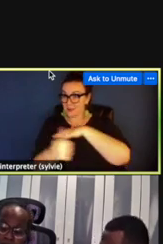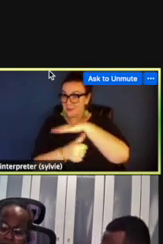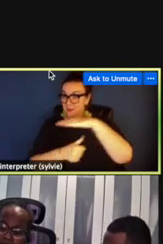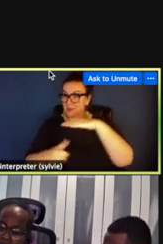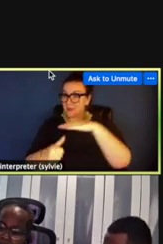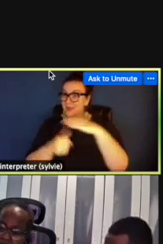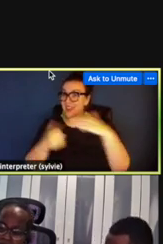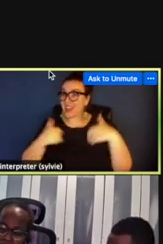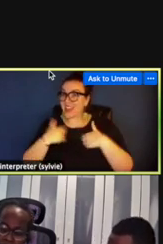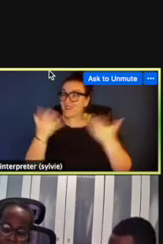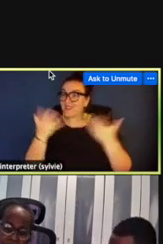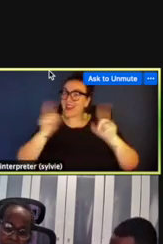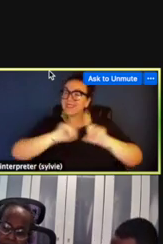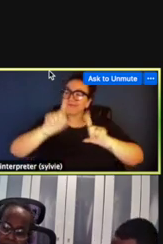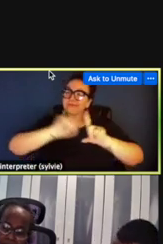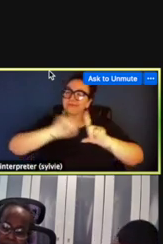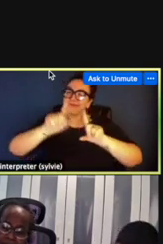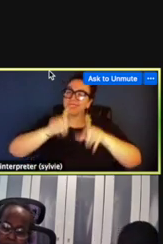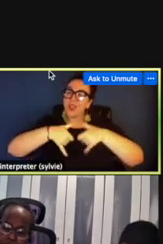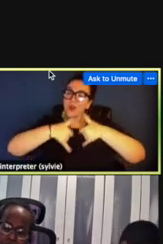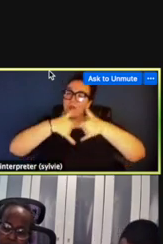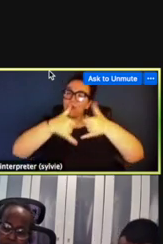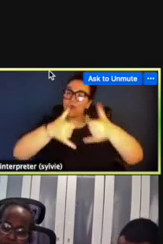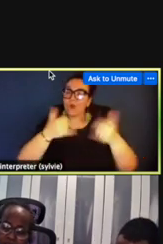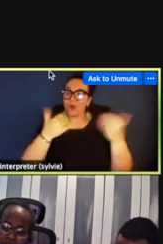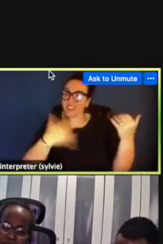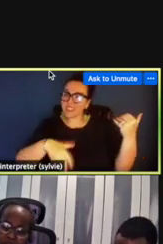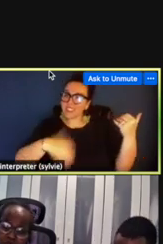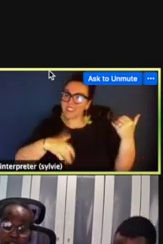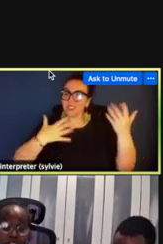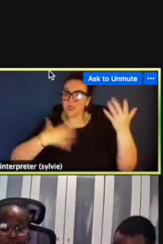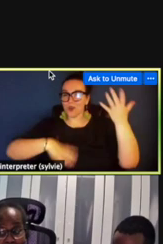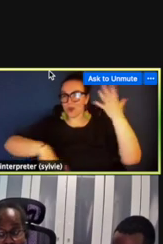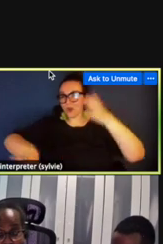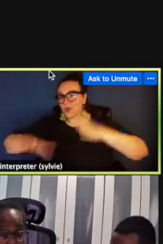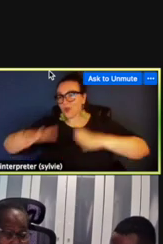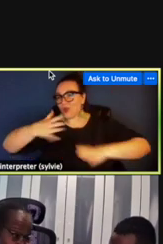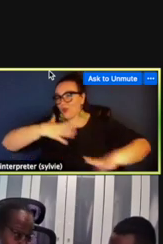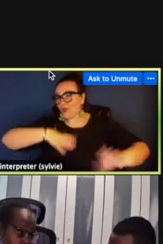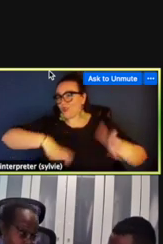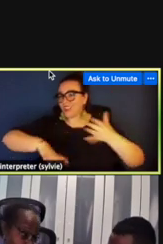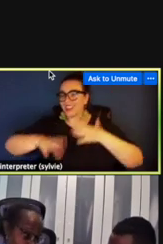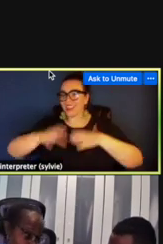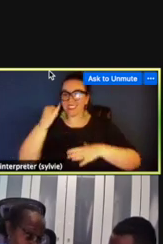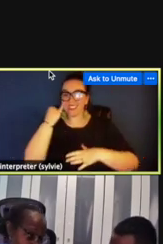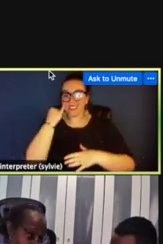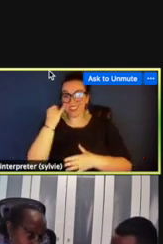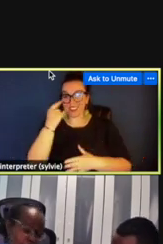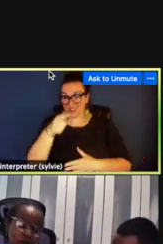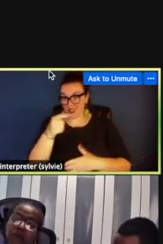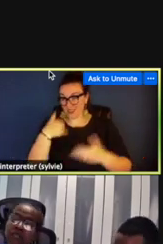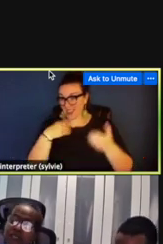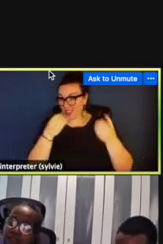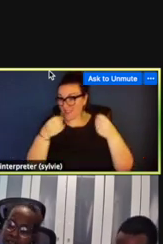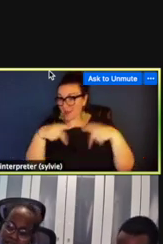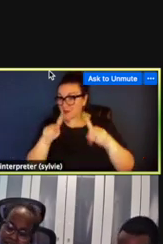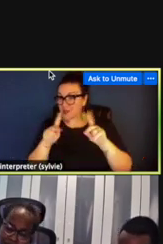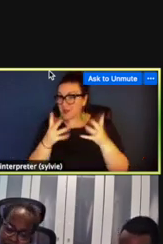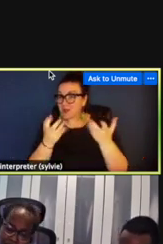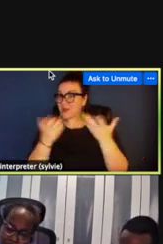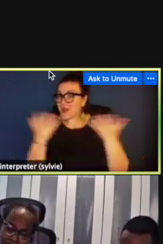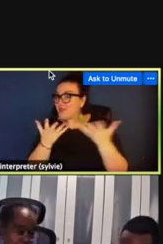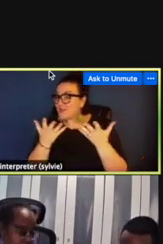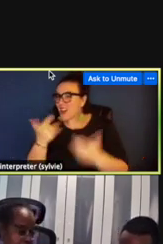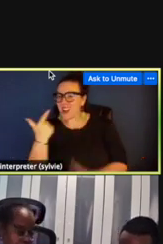kinds of awards, guitars, clothing. It was just something to see. So if you ever get a chance, you want to what? Go to